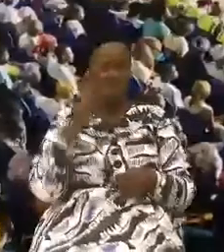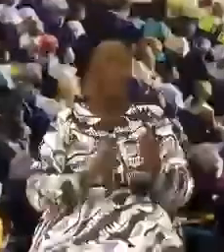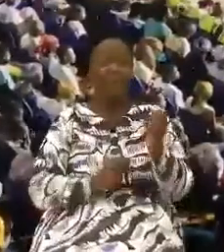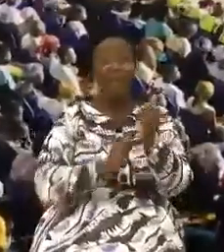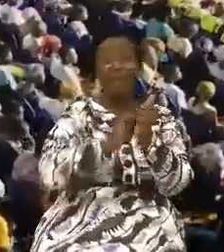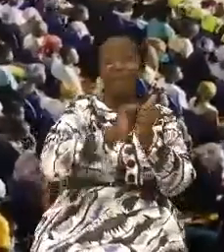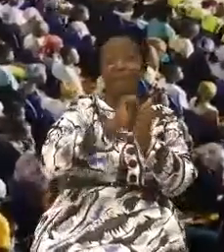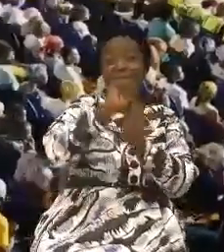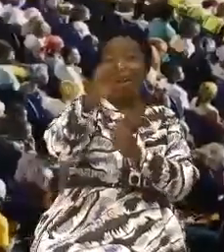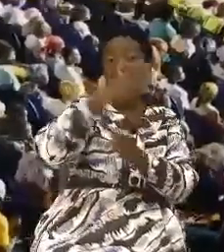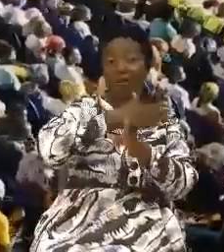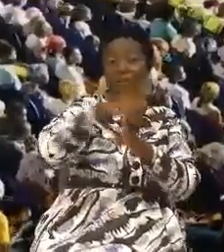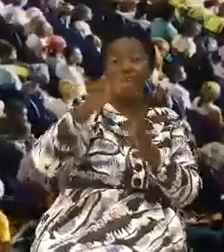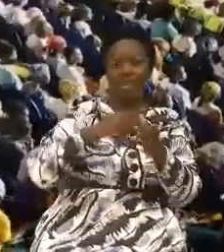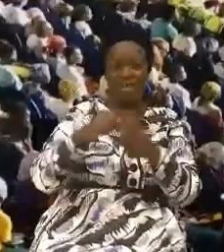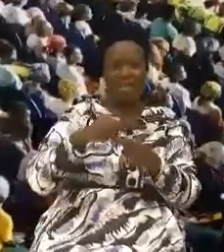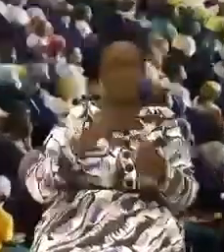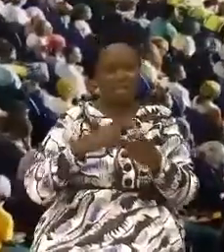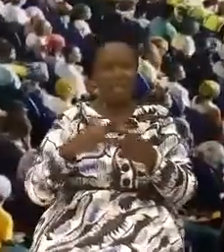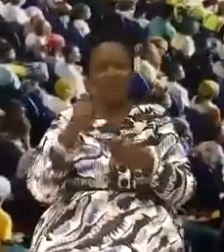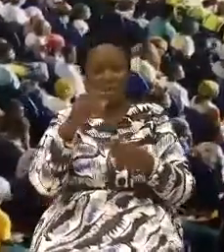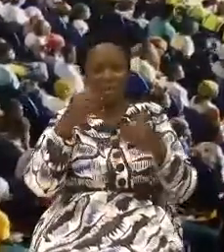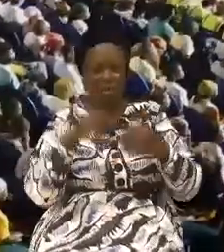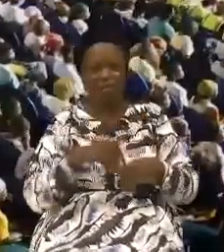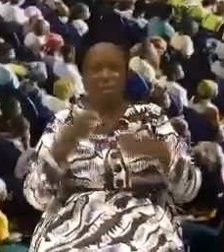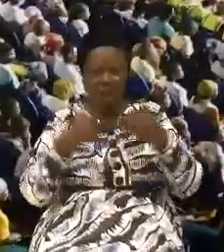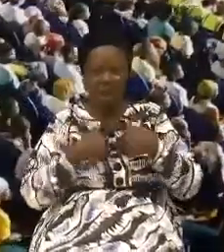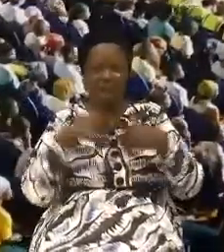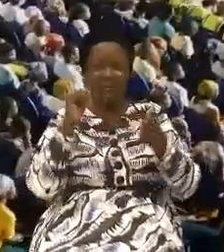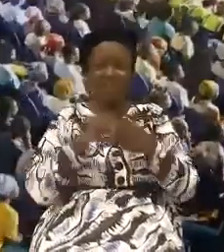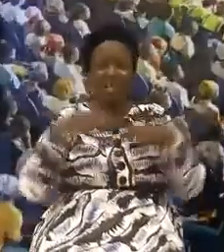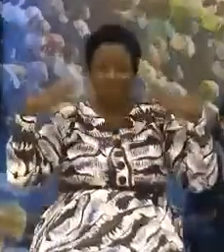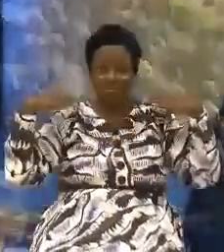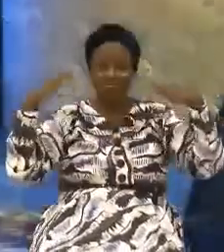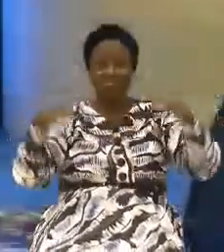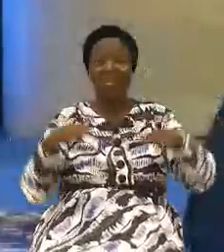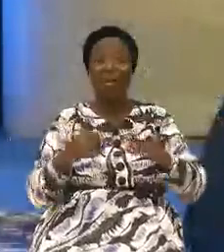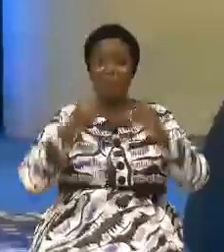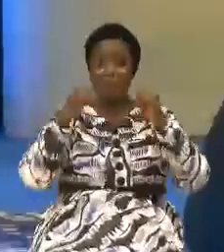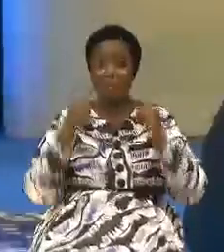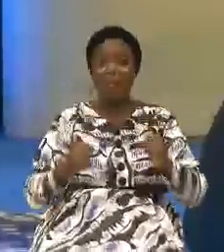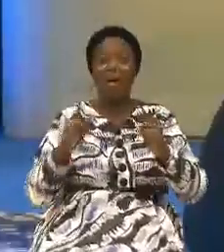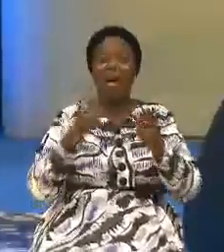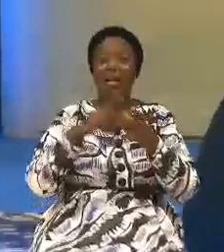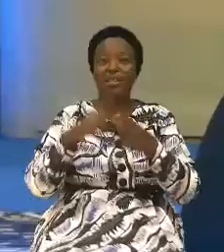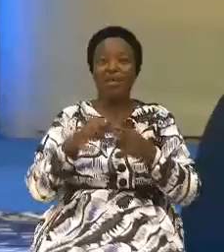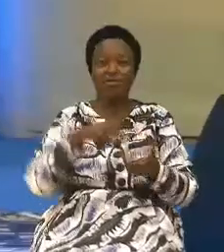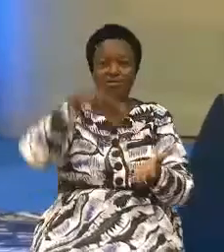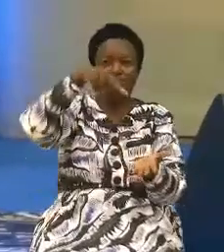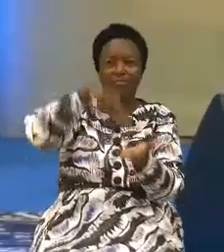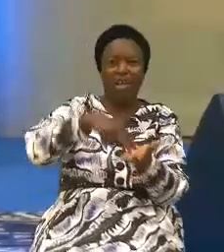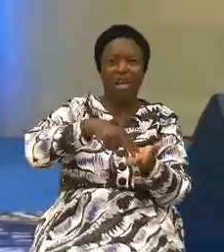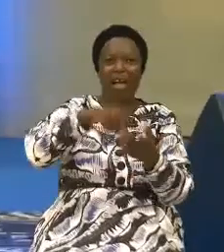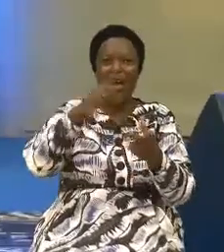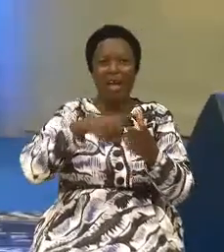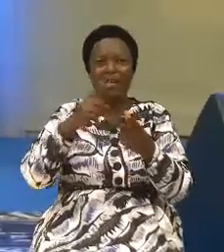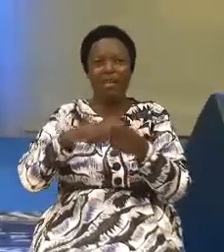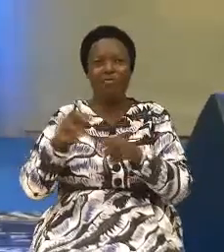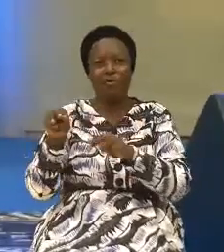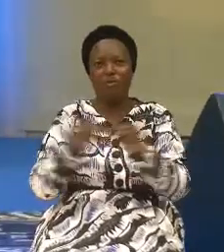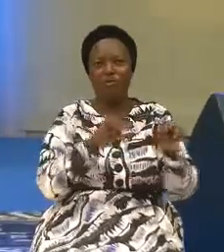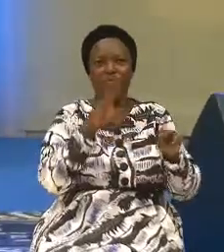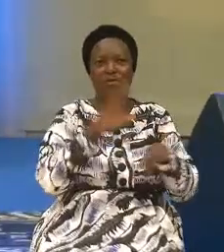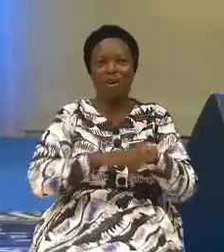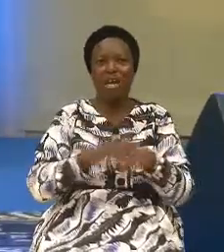And then you have the eagle empowerment. And then you get up and you move up and